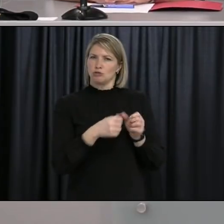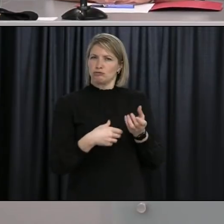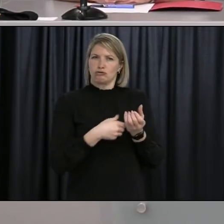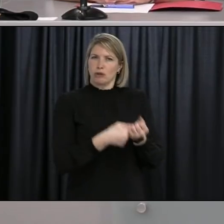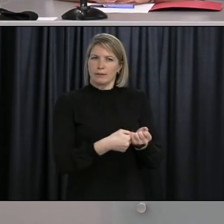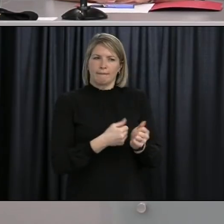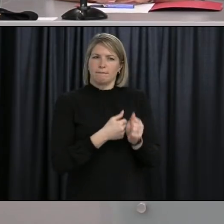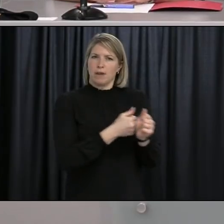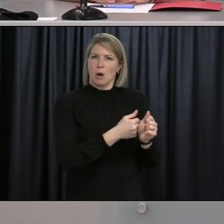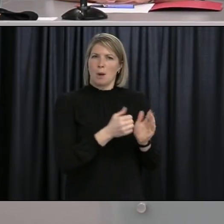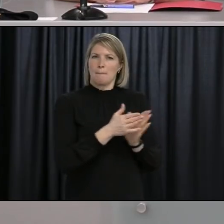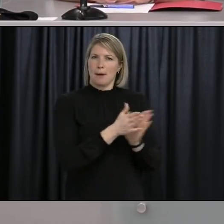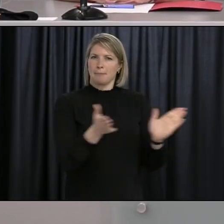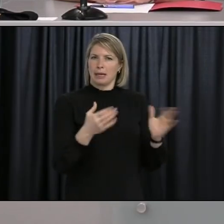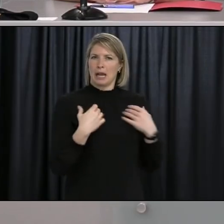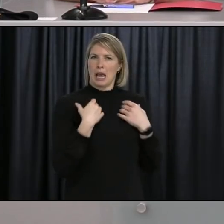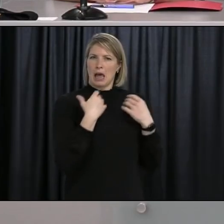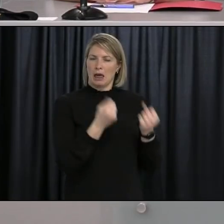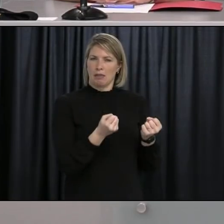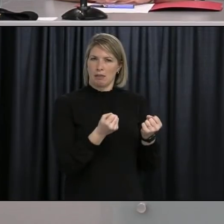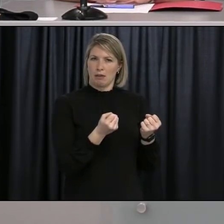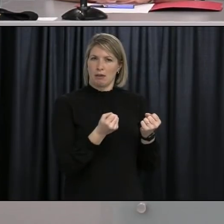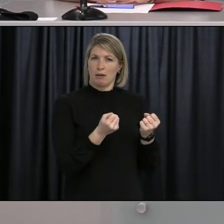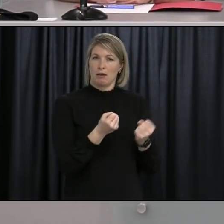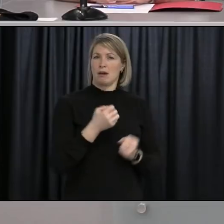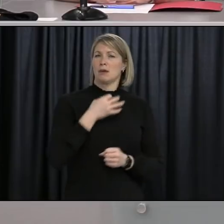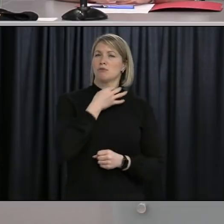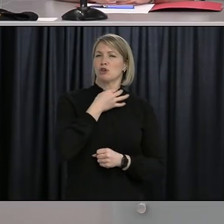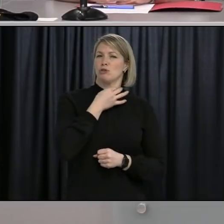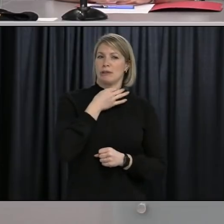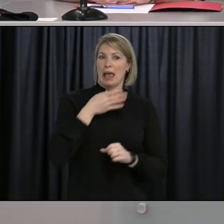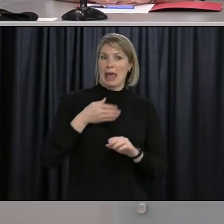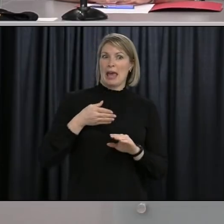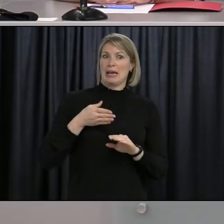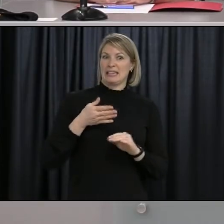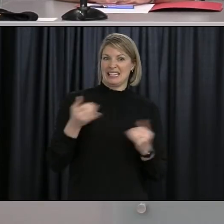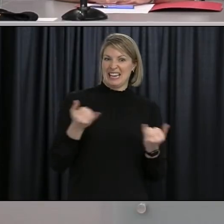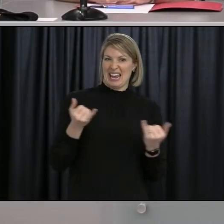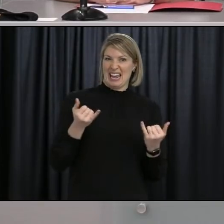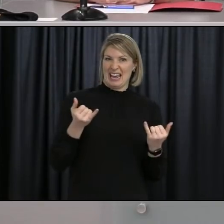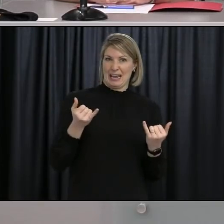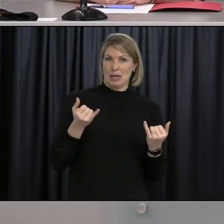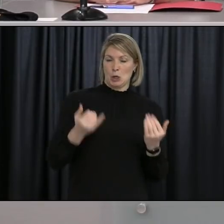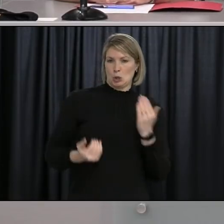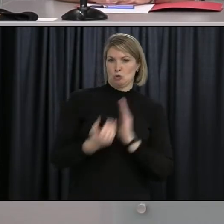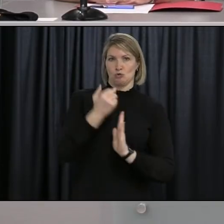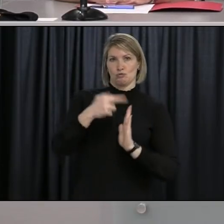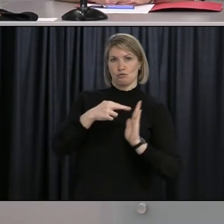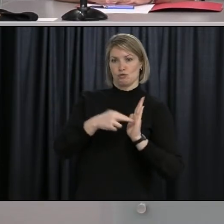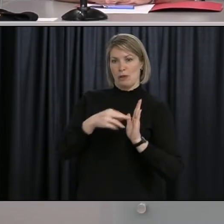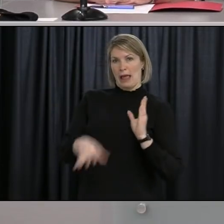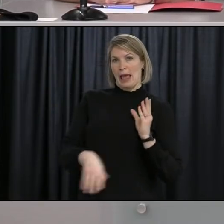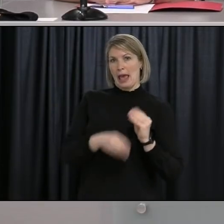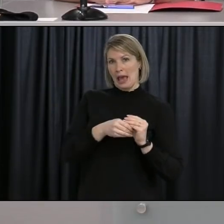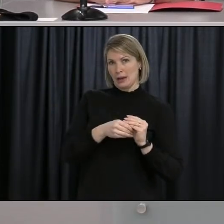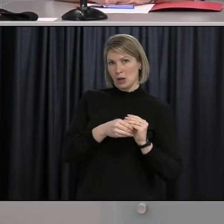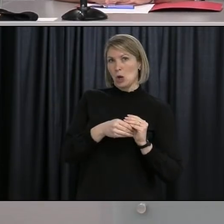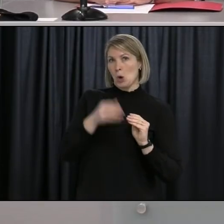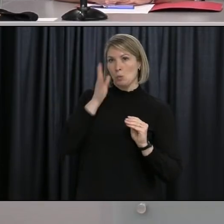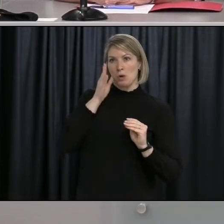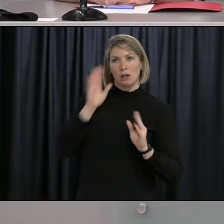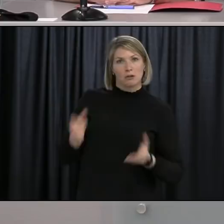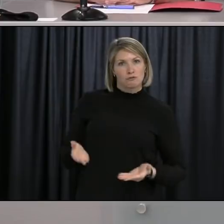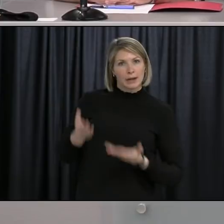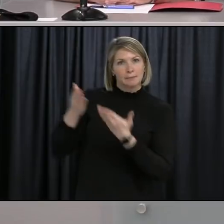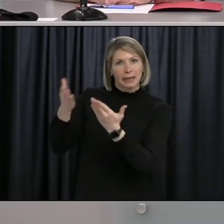Fitzgerald, you're meeting with him after this briefing. Are you going to tell him, would it be your recommendation to make any changes to the date of the election, given